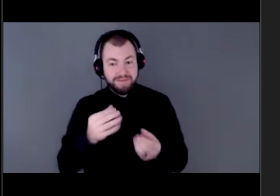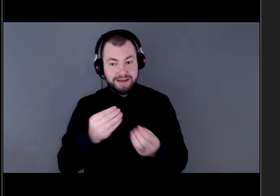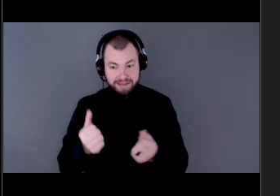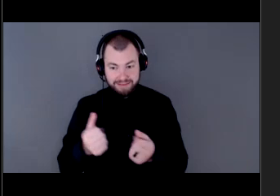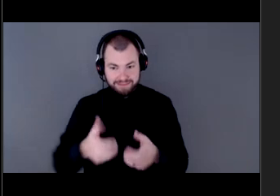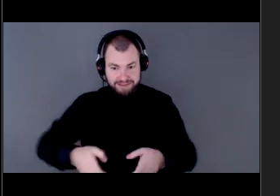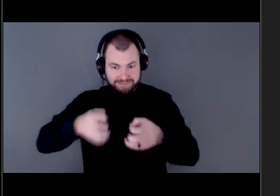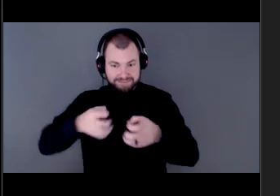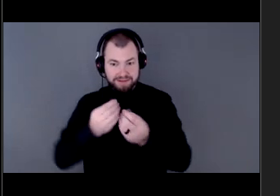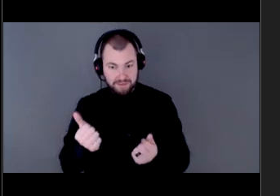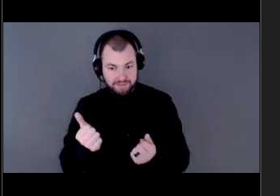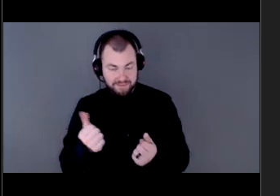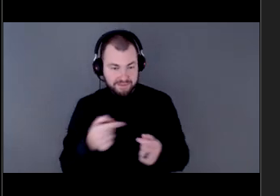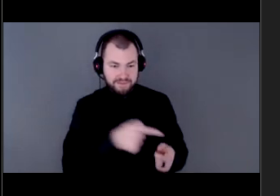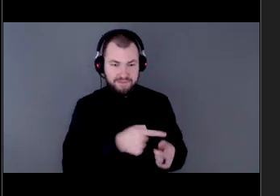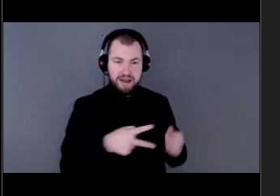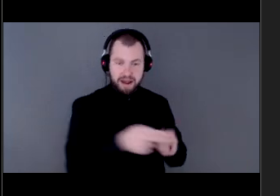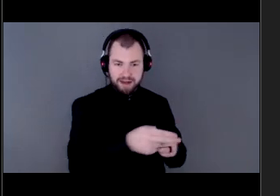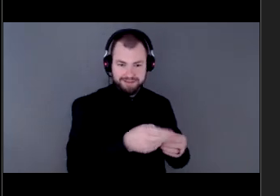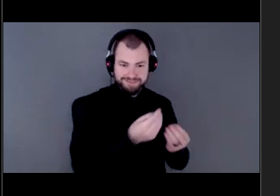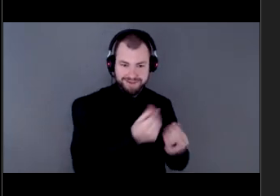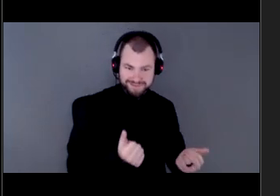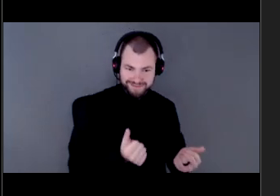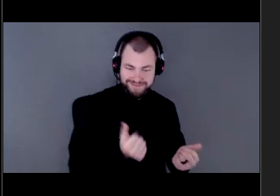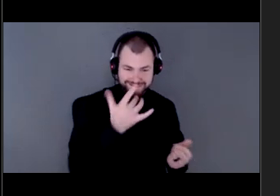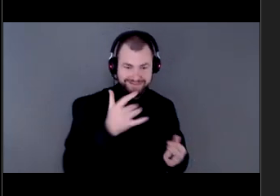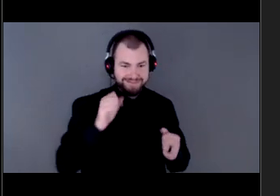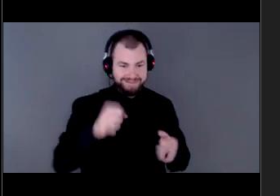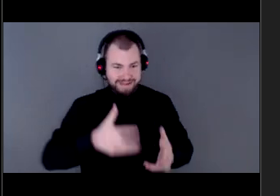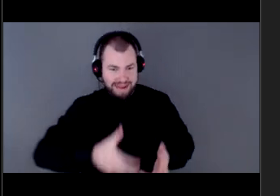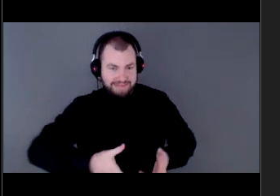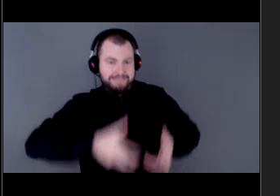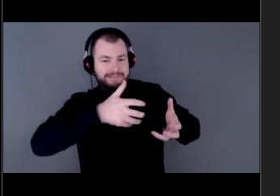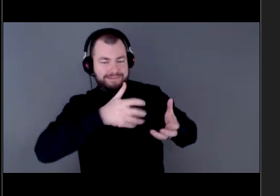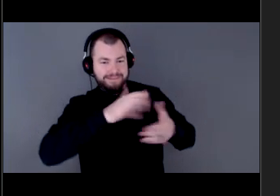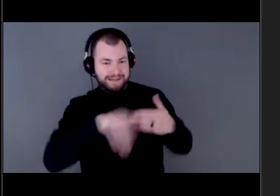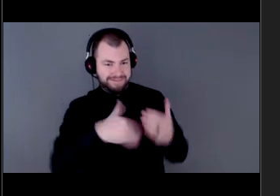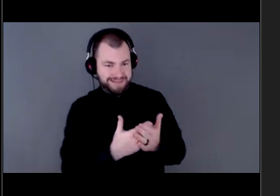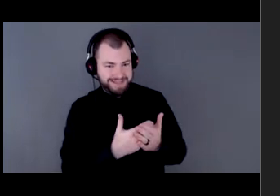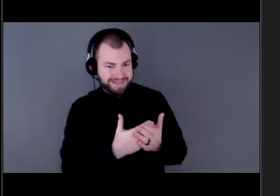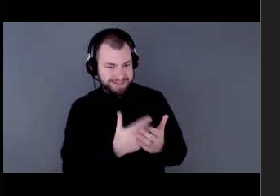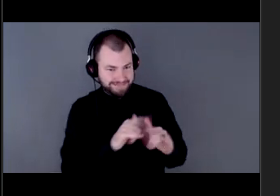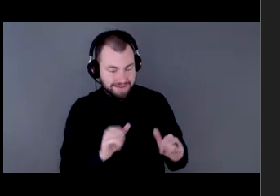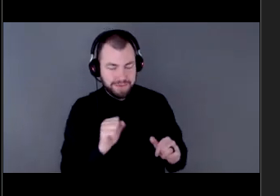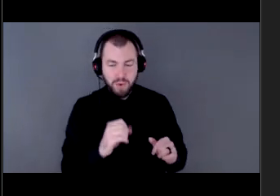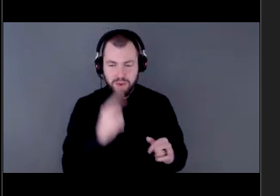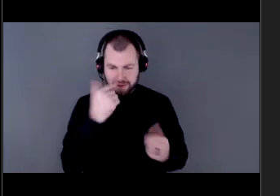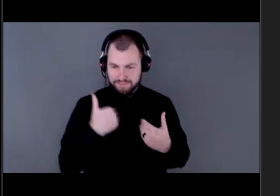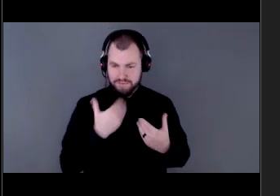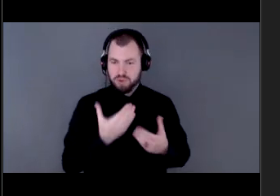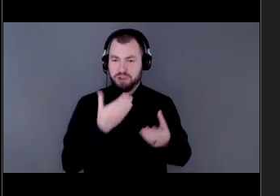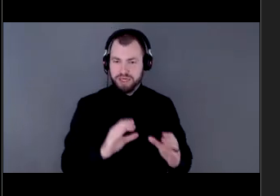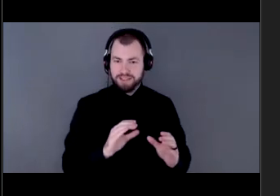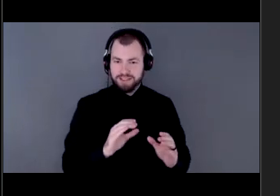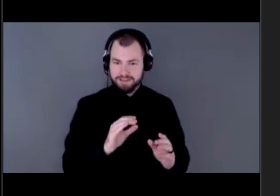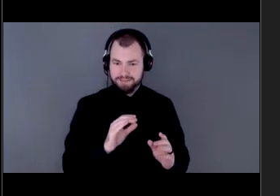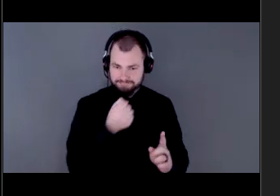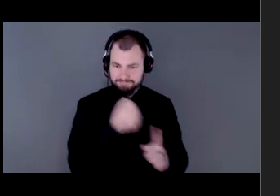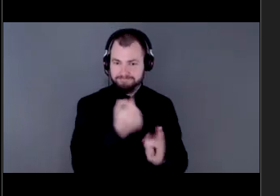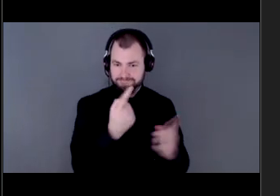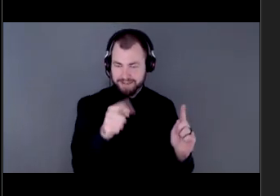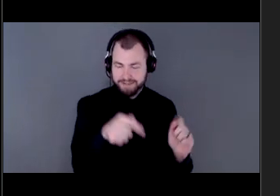cutting issue because you can lift heavy pieces. So we have a really good chance, I think, of nailing this. And then obviously anything that we